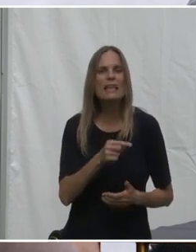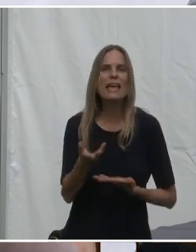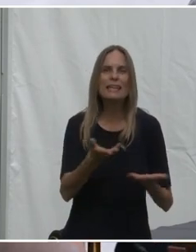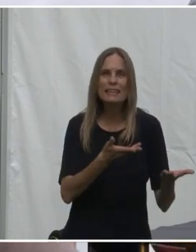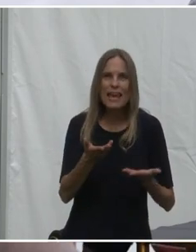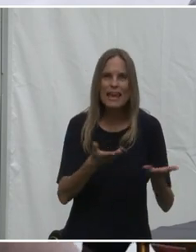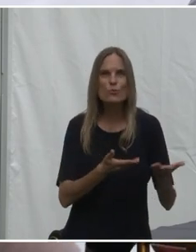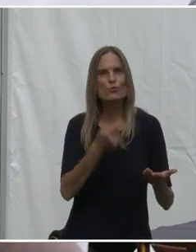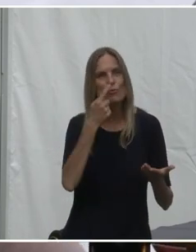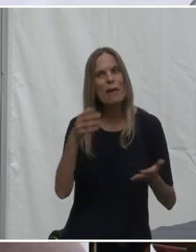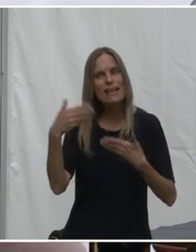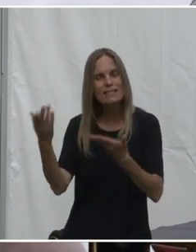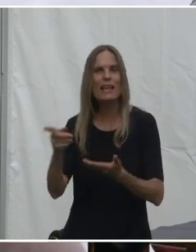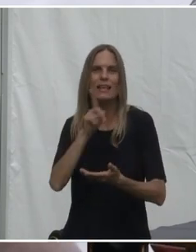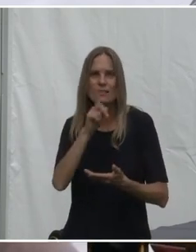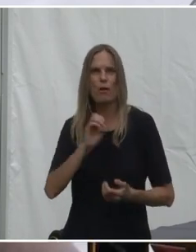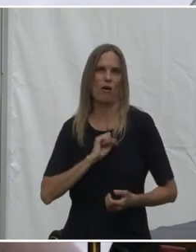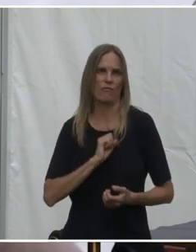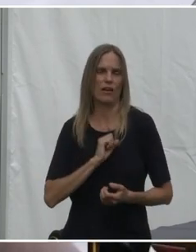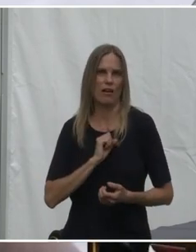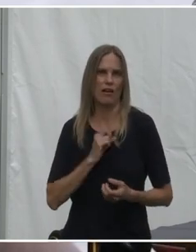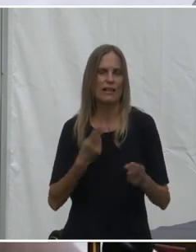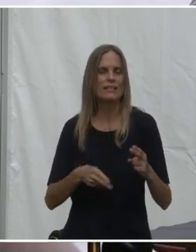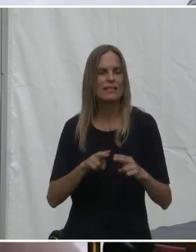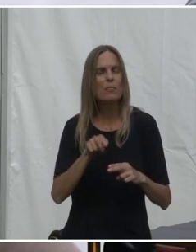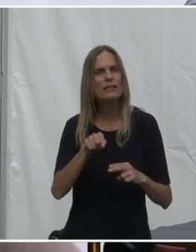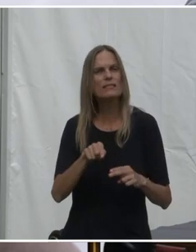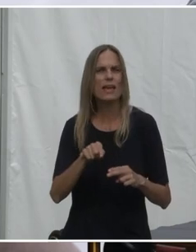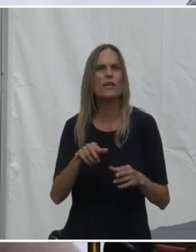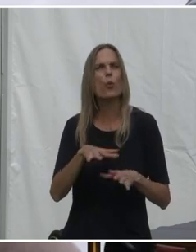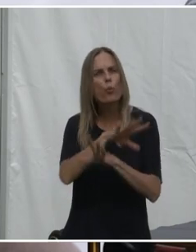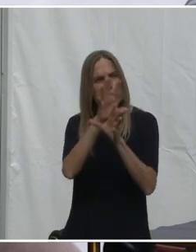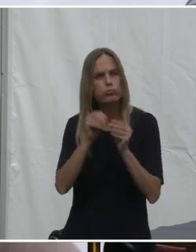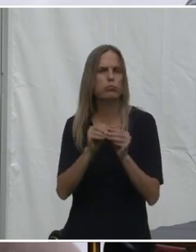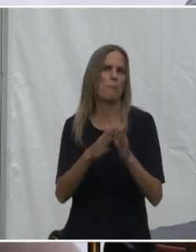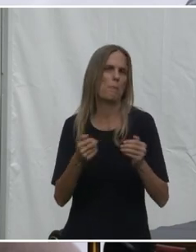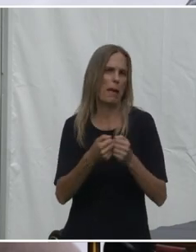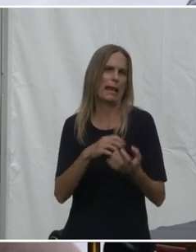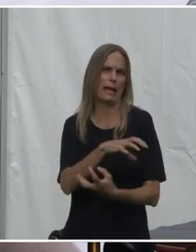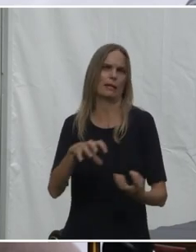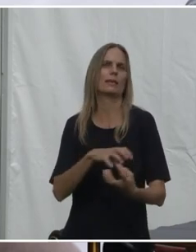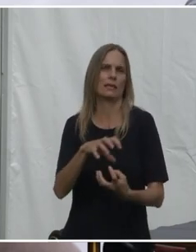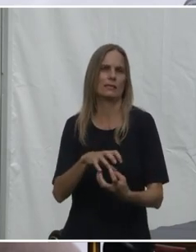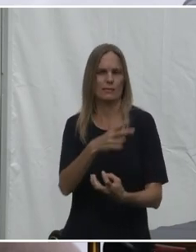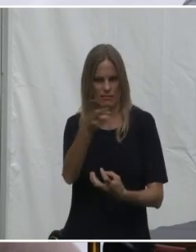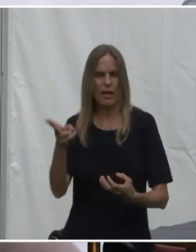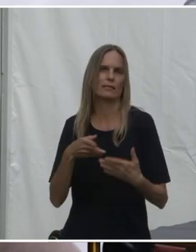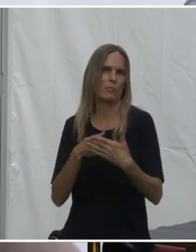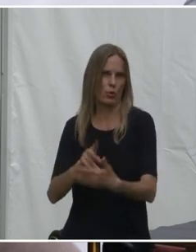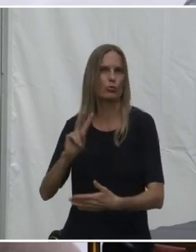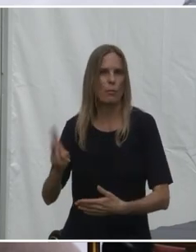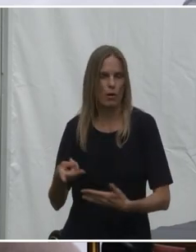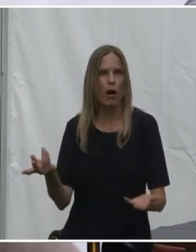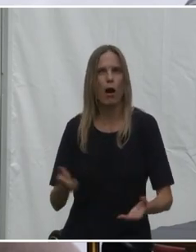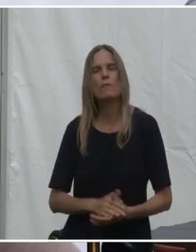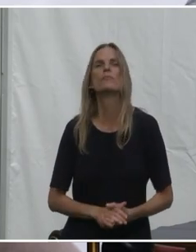kind of services. Because if someone in the family is depressed, it's easily something that others will experience too. The same goes